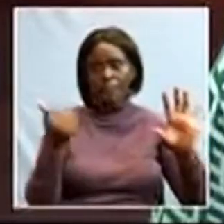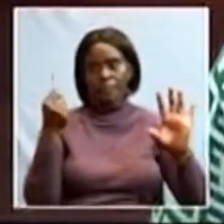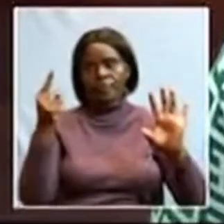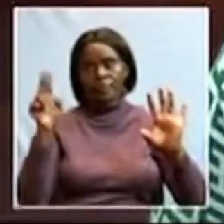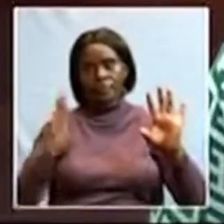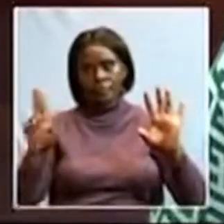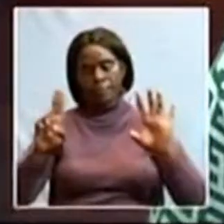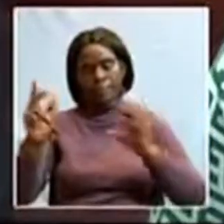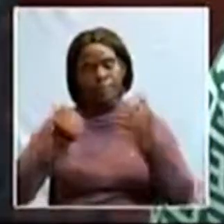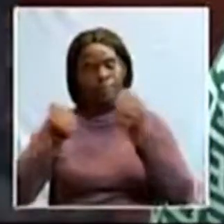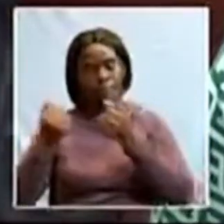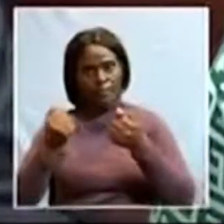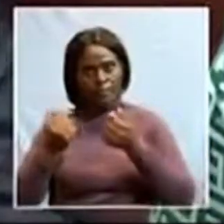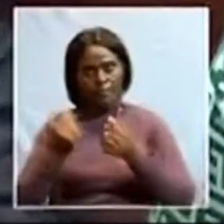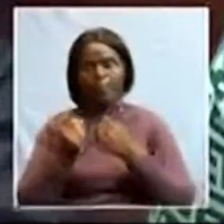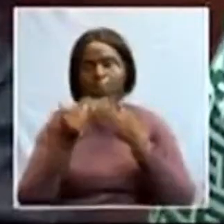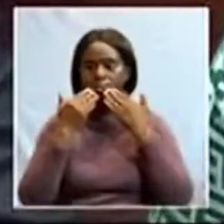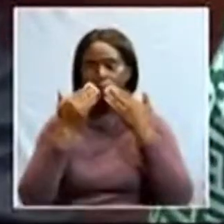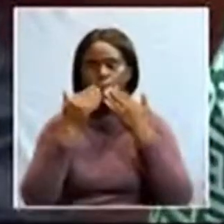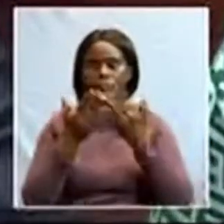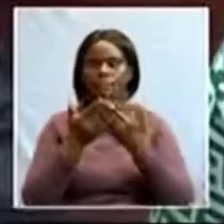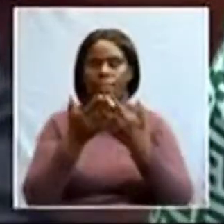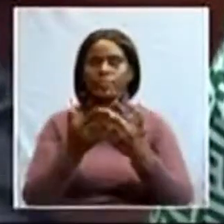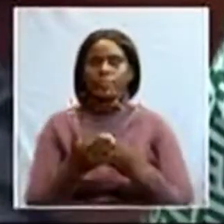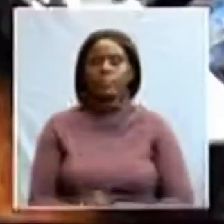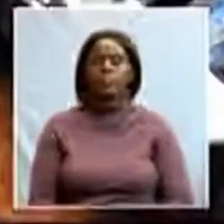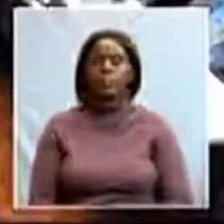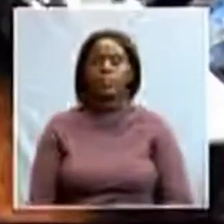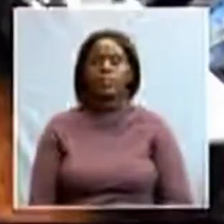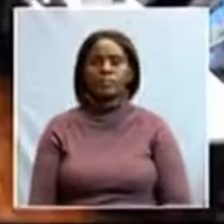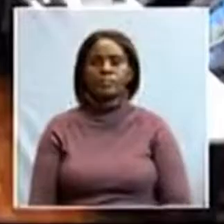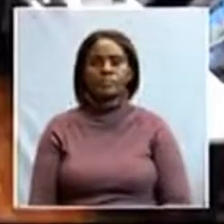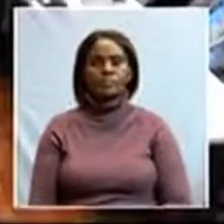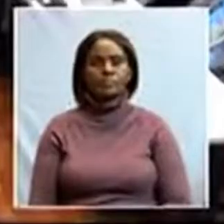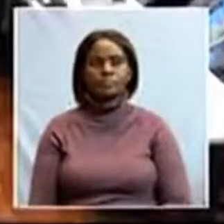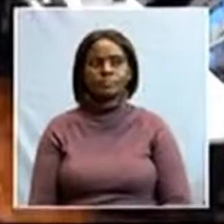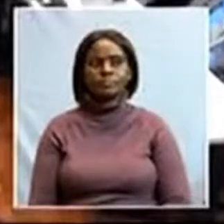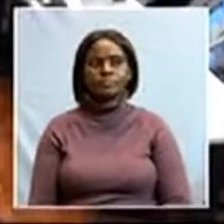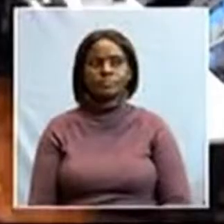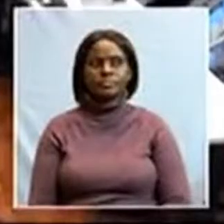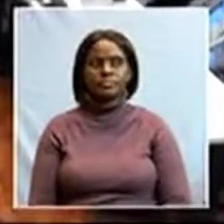vehicle. Thank you. I submit. Honorable Kalobo.